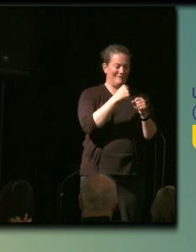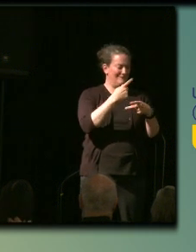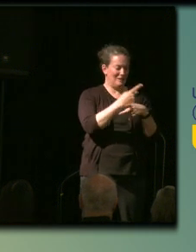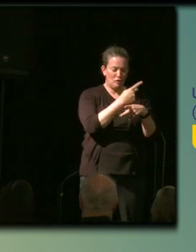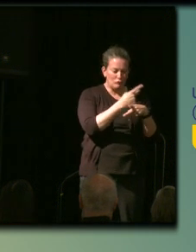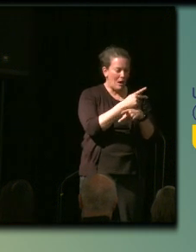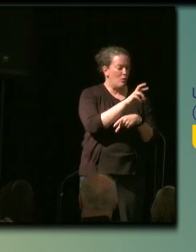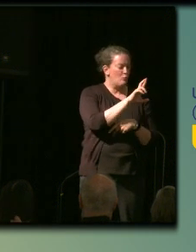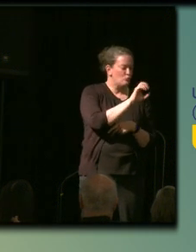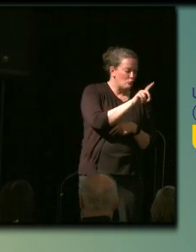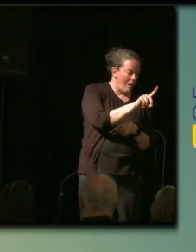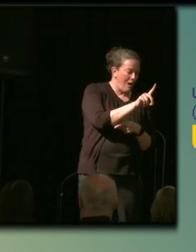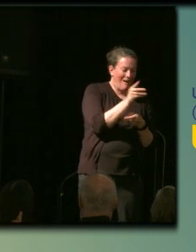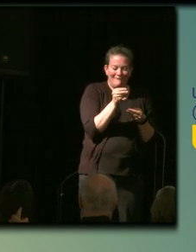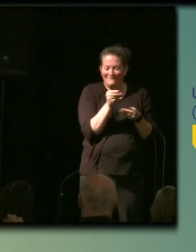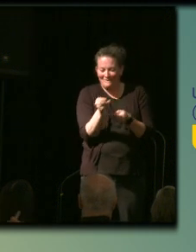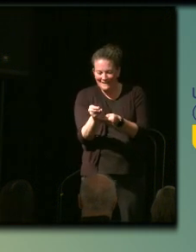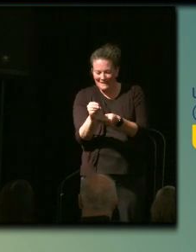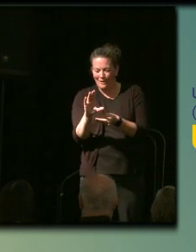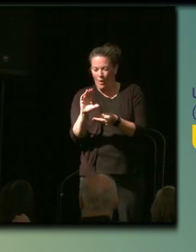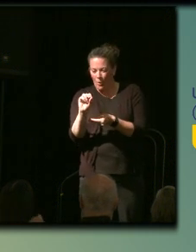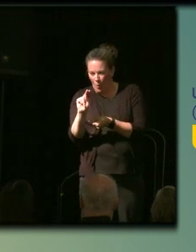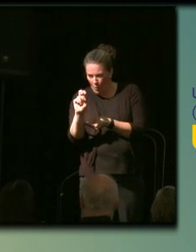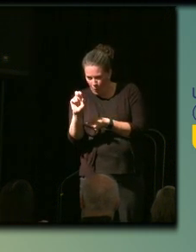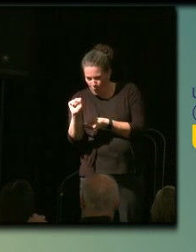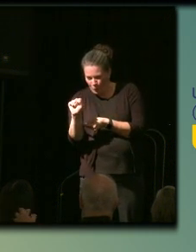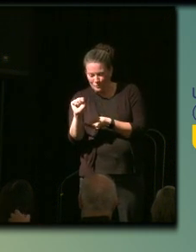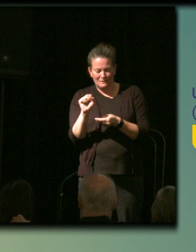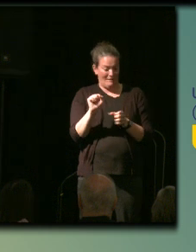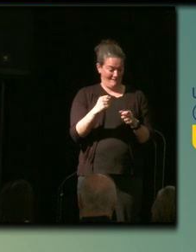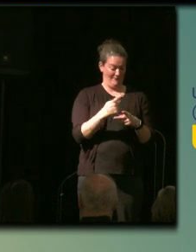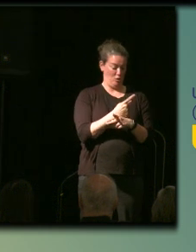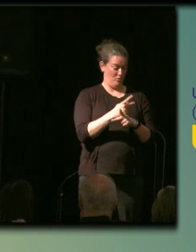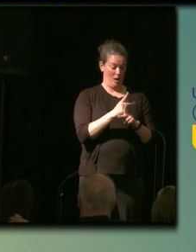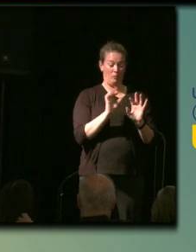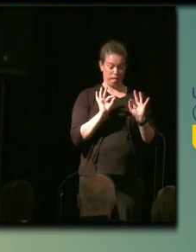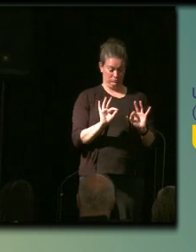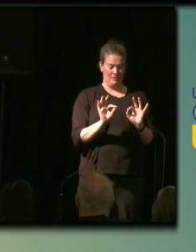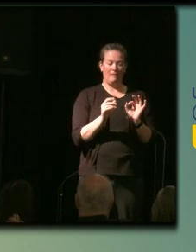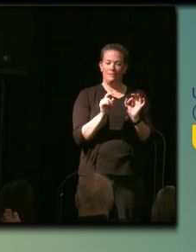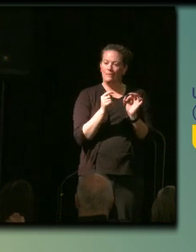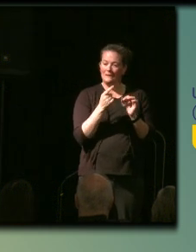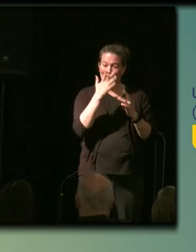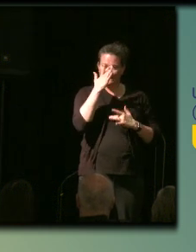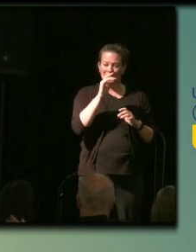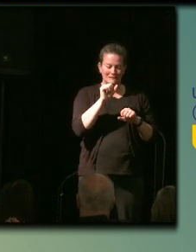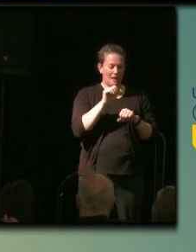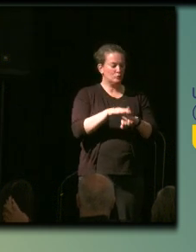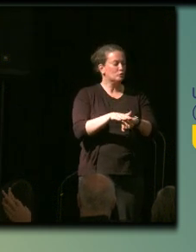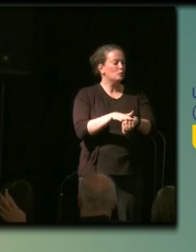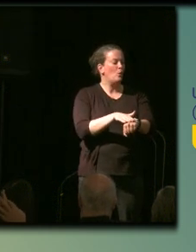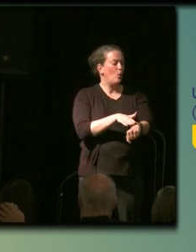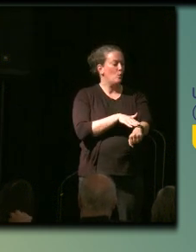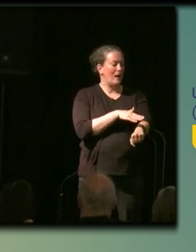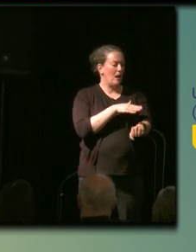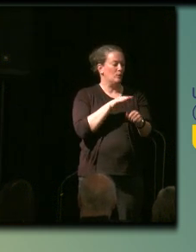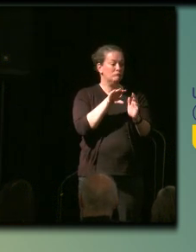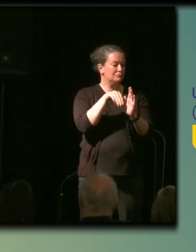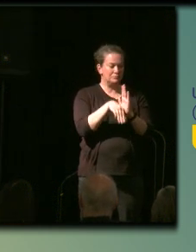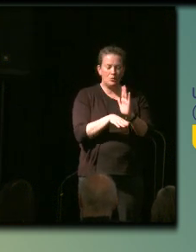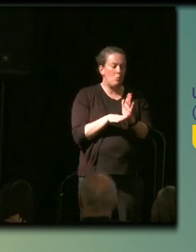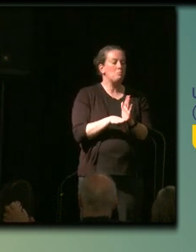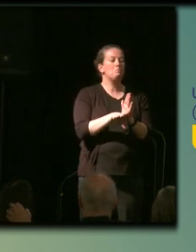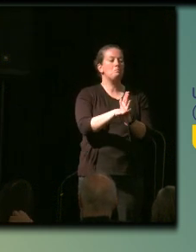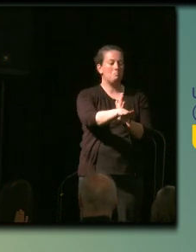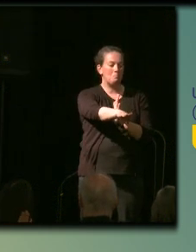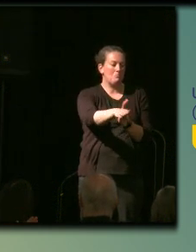rods have to feed the cones. If we can do that, we can not only slow the disease down, but our data actually show that in some patients, and a significant